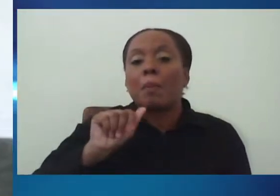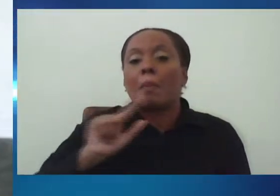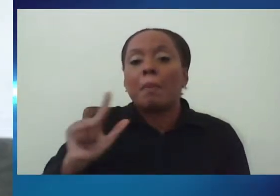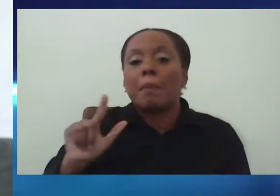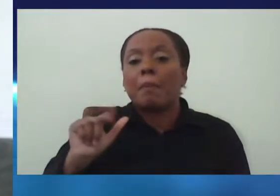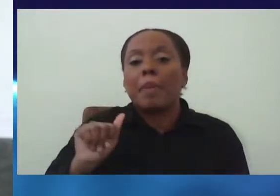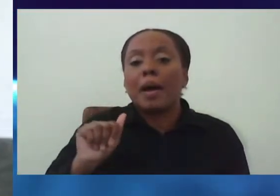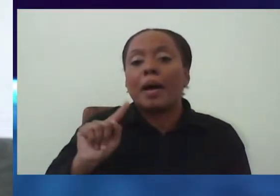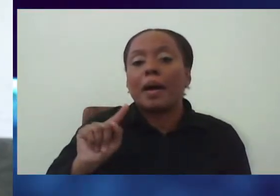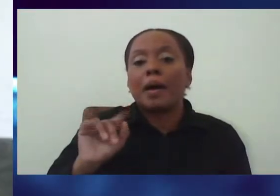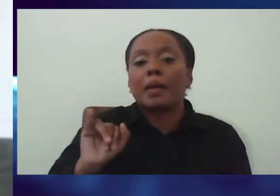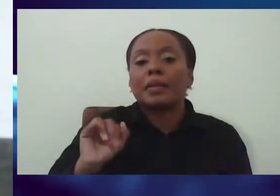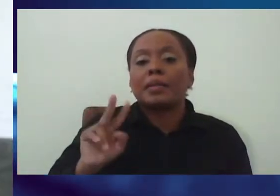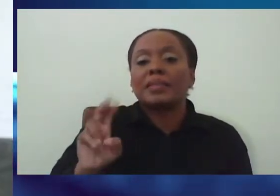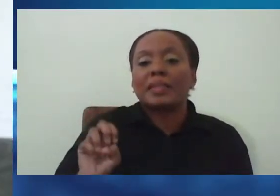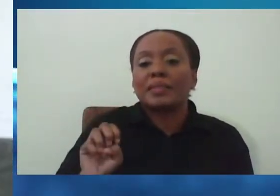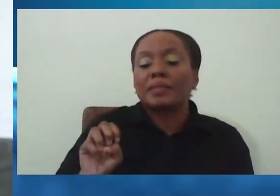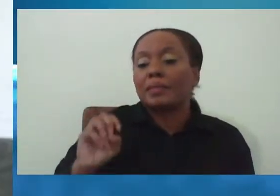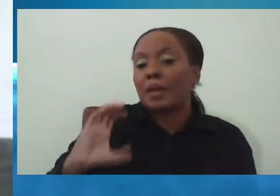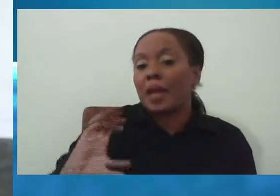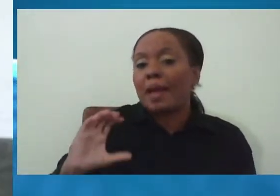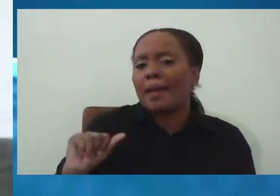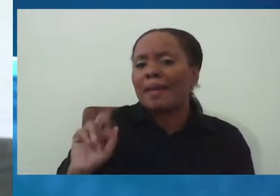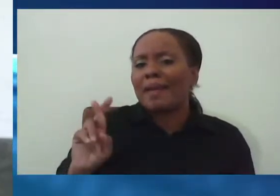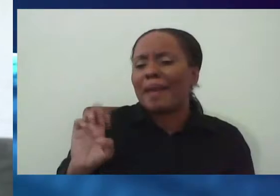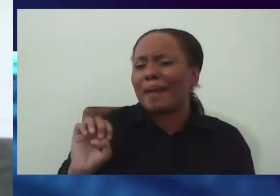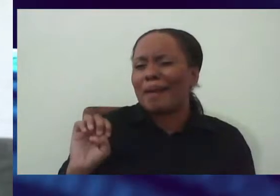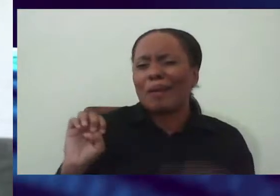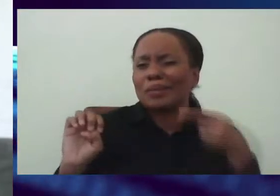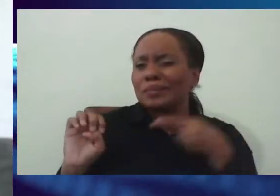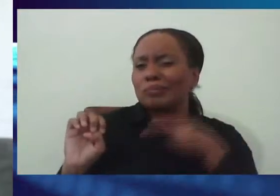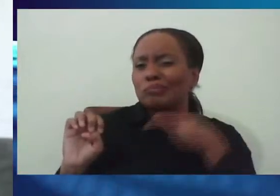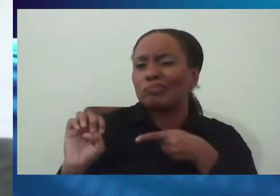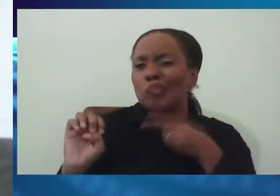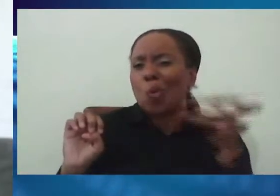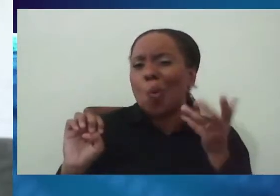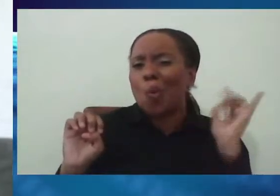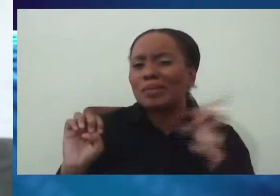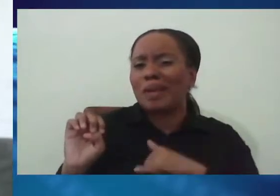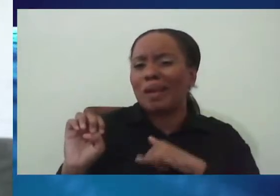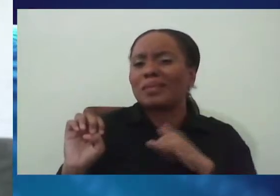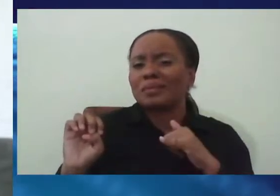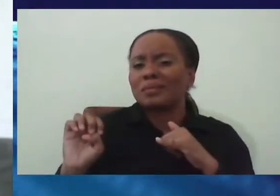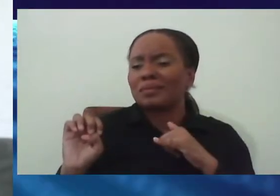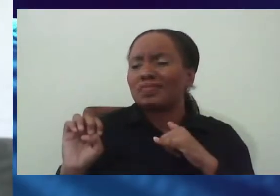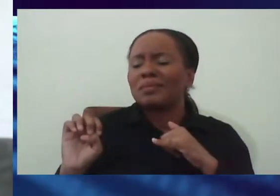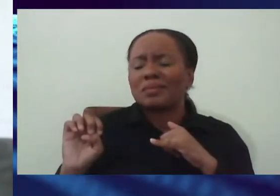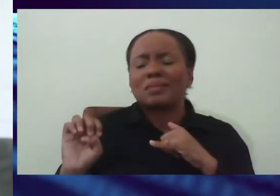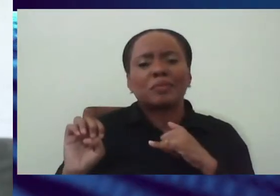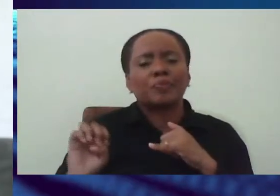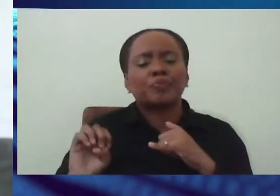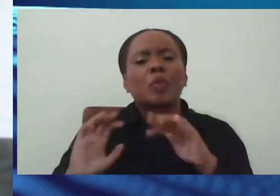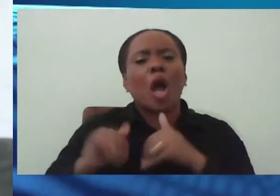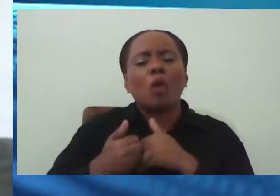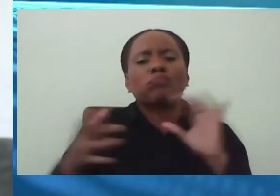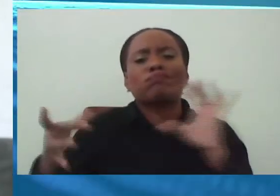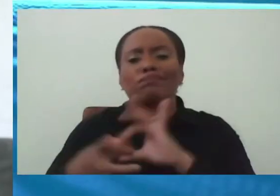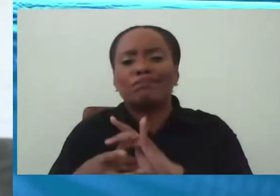and how important is it within the context of what we are experiencing today.